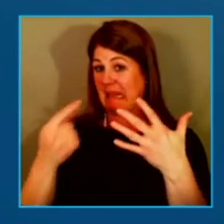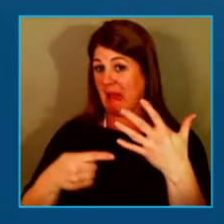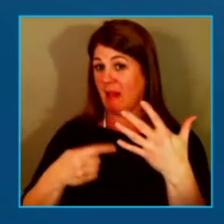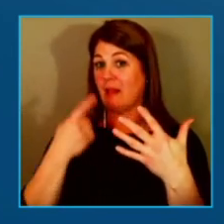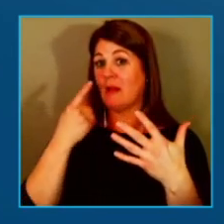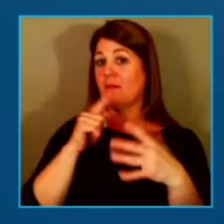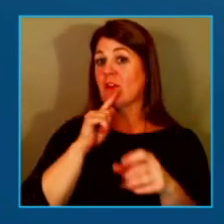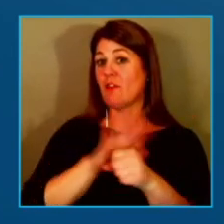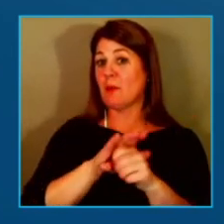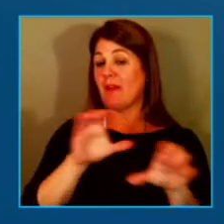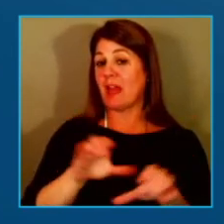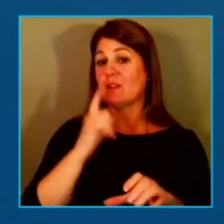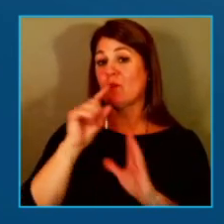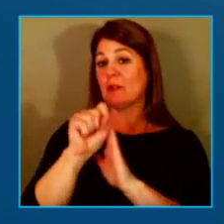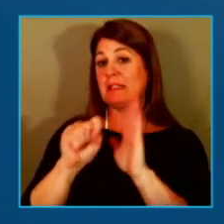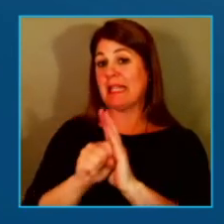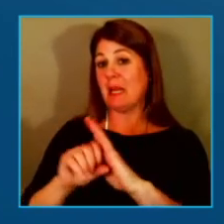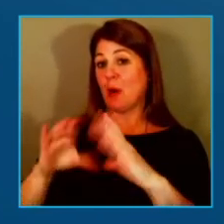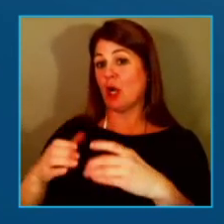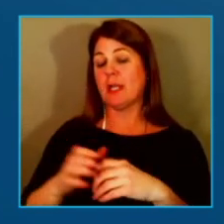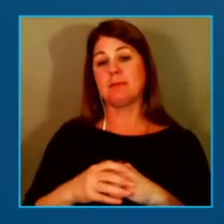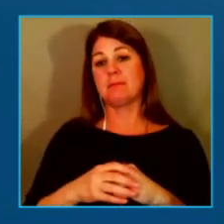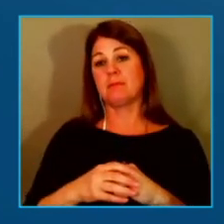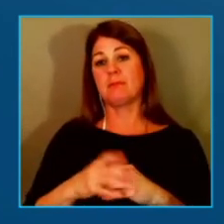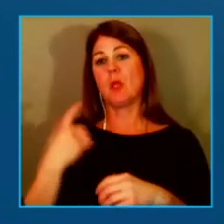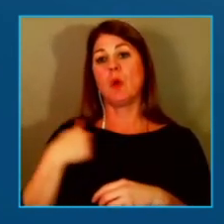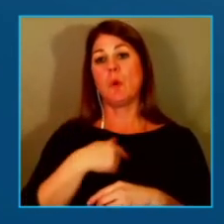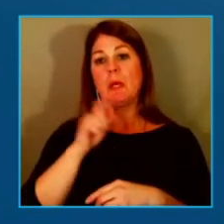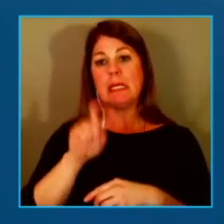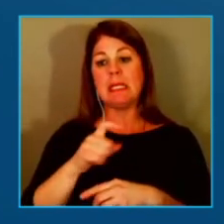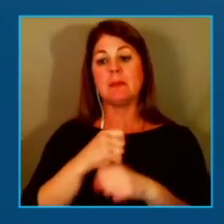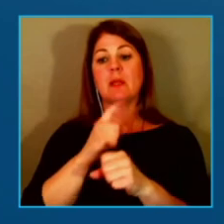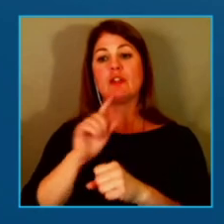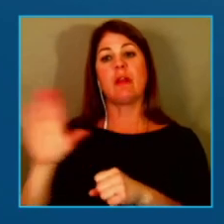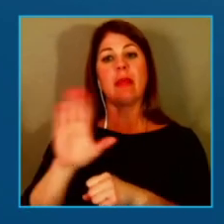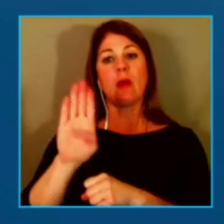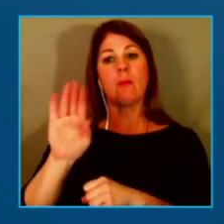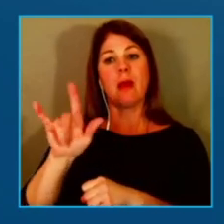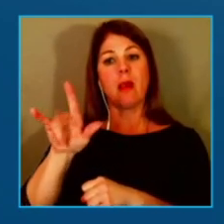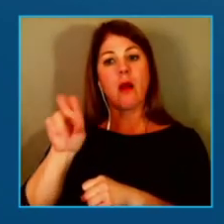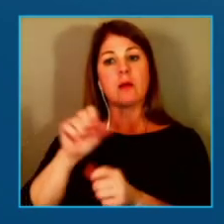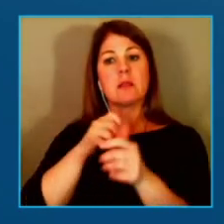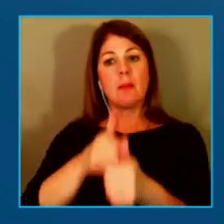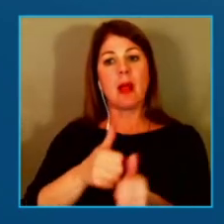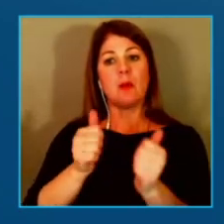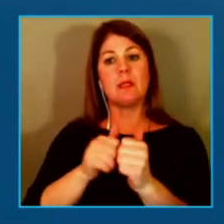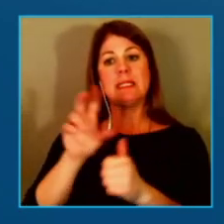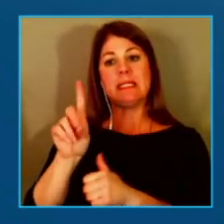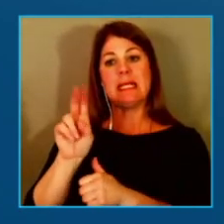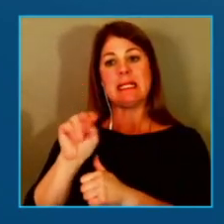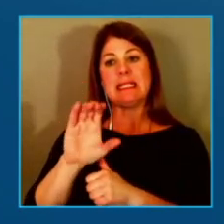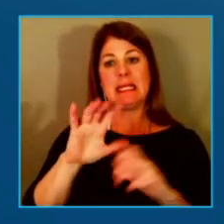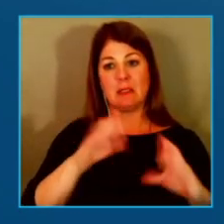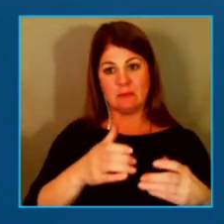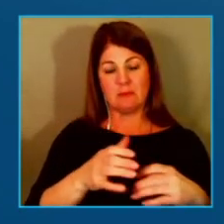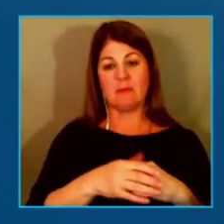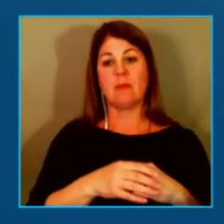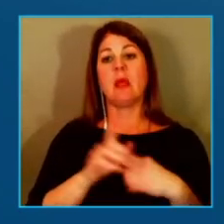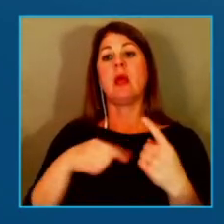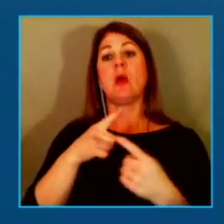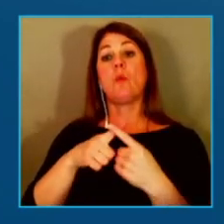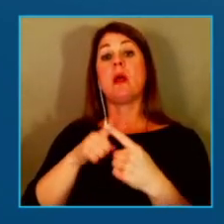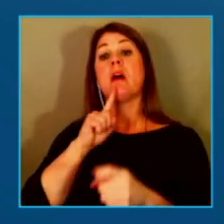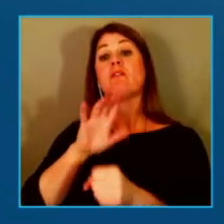party. It's up to us to make sure that their bylaws comply with the DNC charter, and then that affirmative action committee